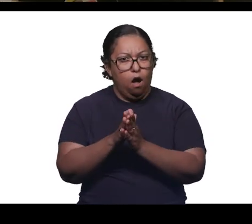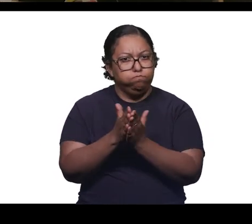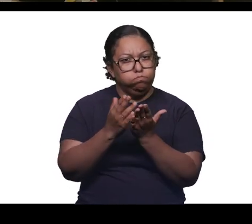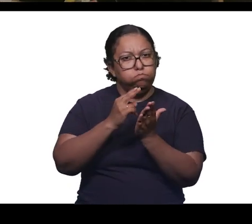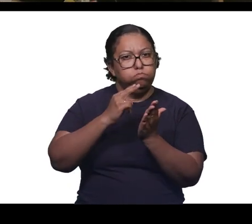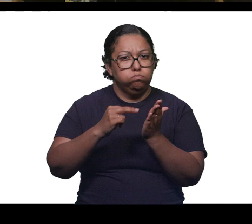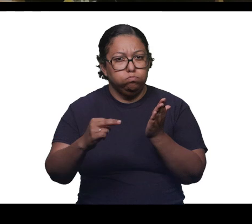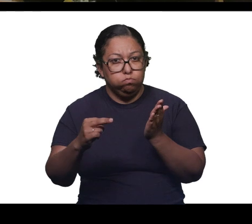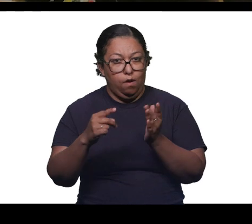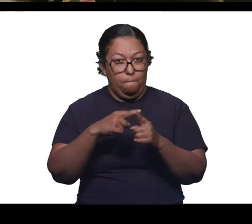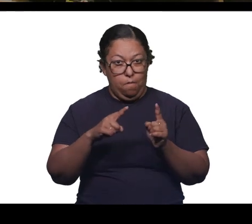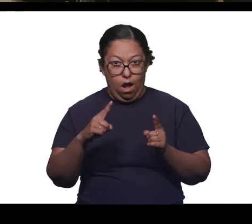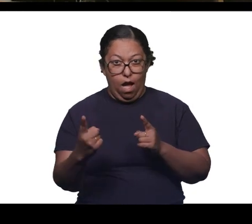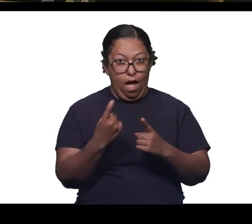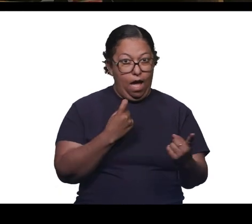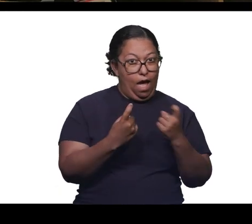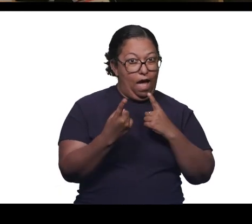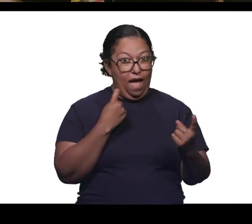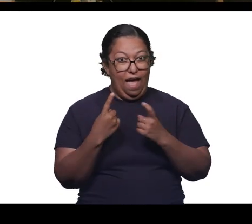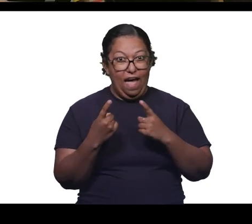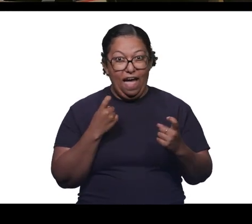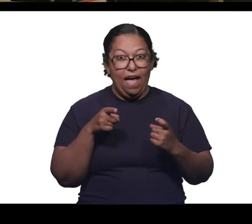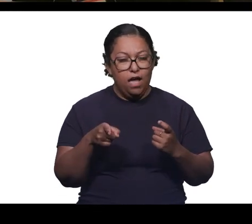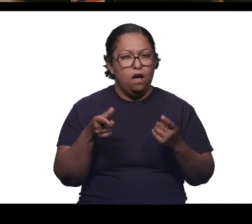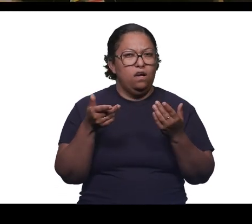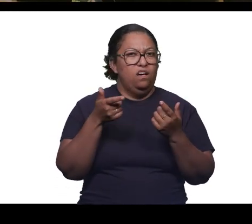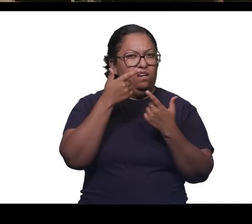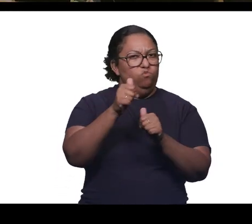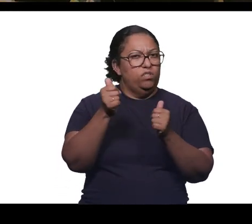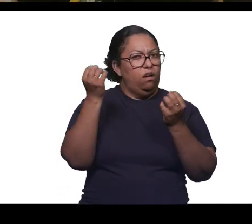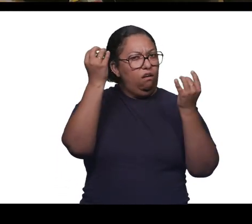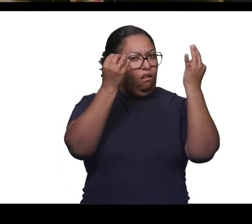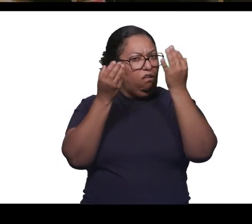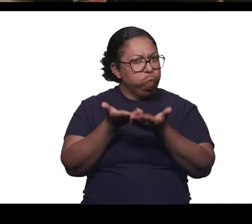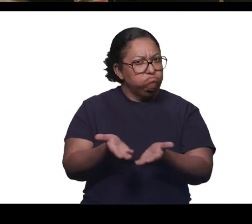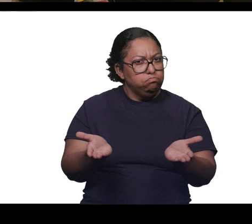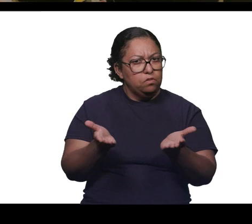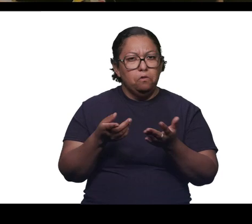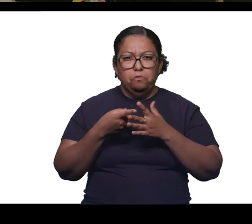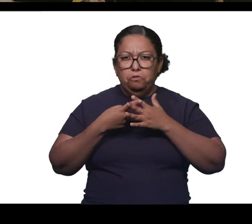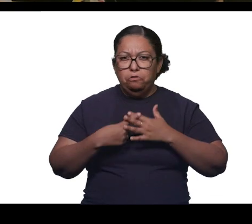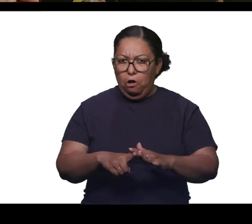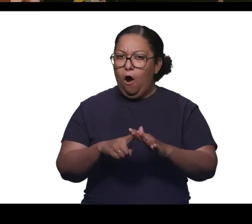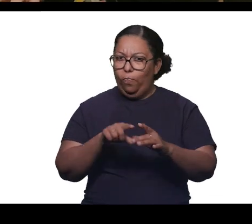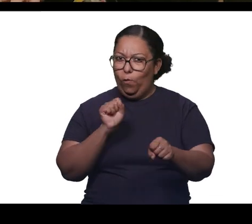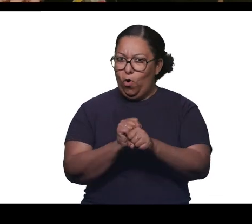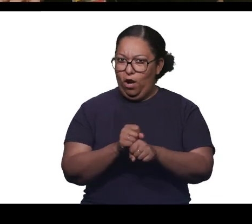jacket is really interesting. It kind of gets us started for the work that we're about to do together as both grown up and